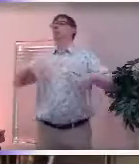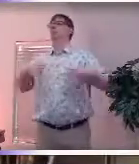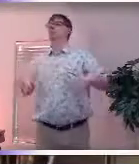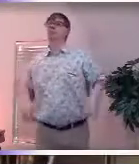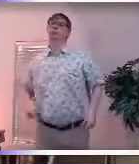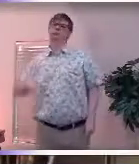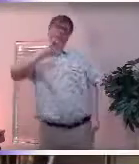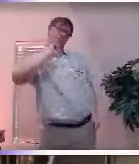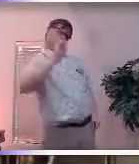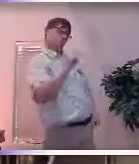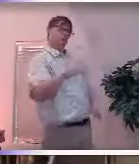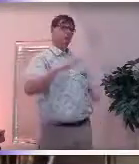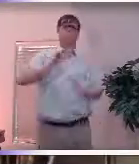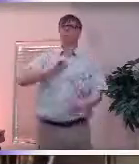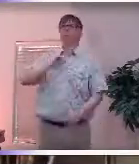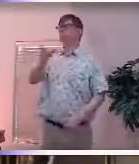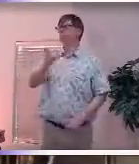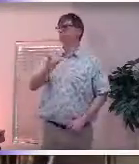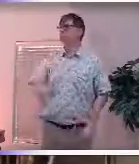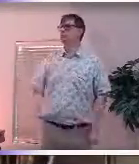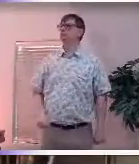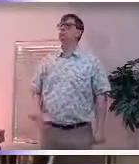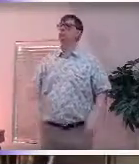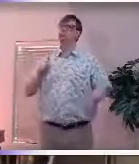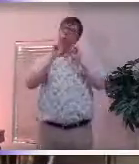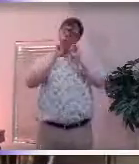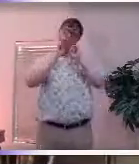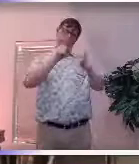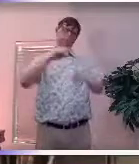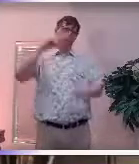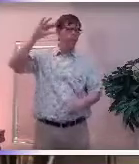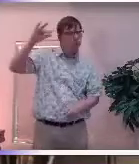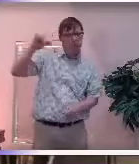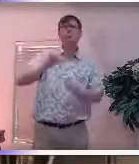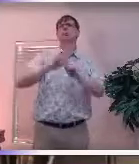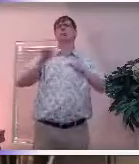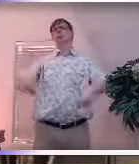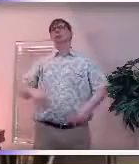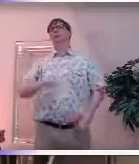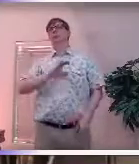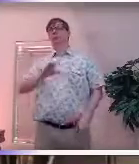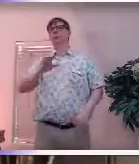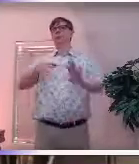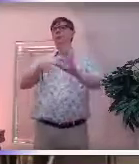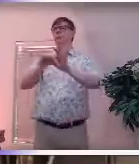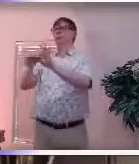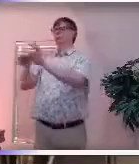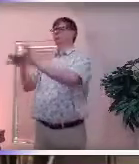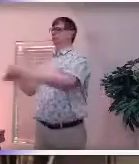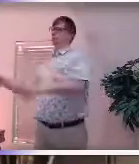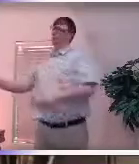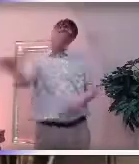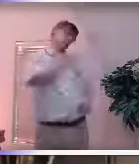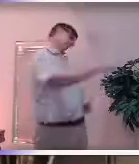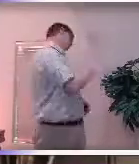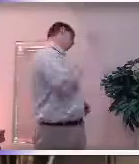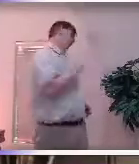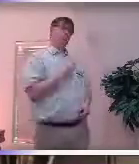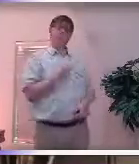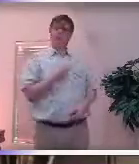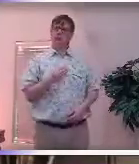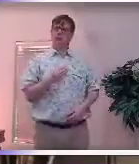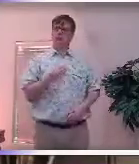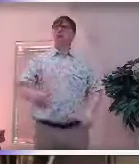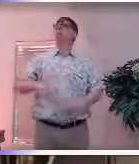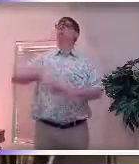but the first is I'd like to talk a little bit about what these bodies can do, because I think if we have